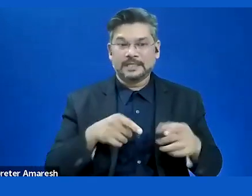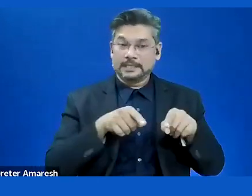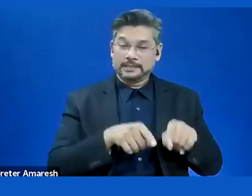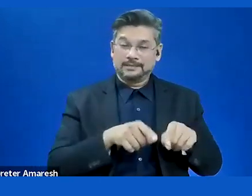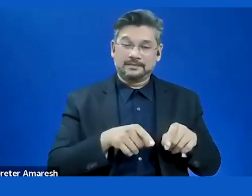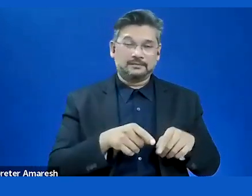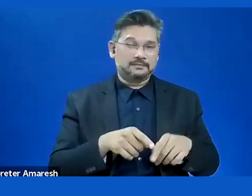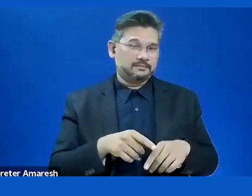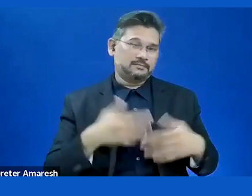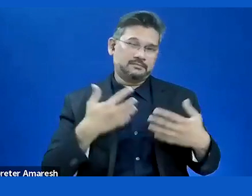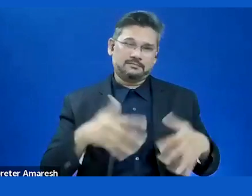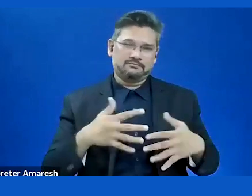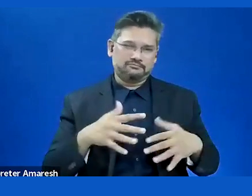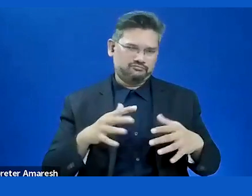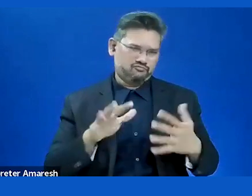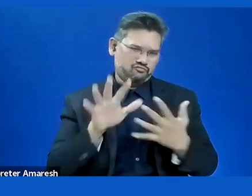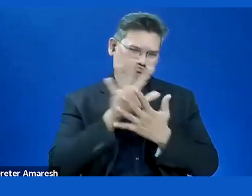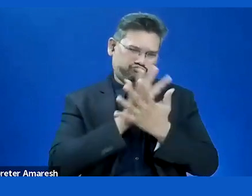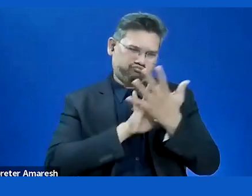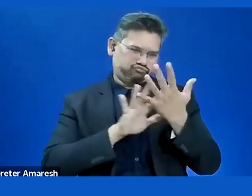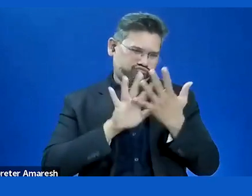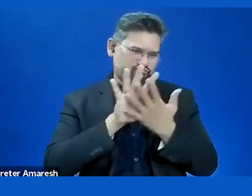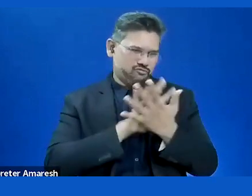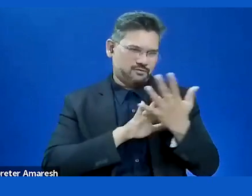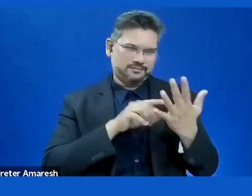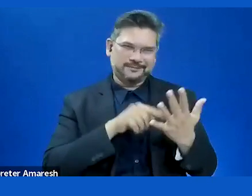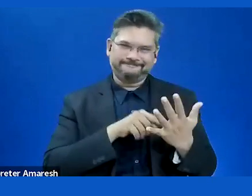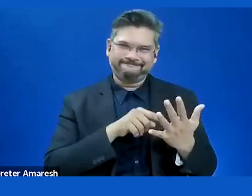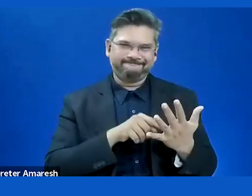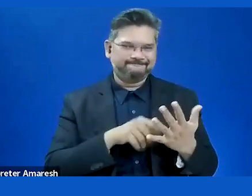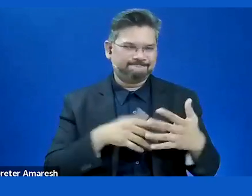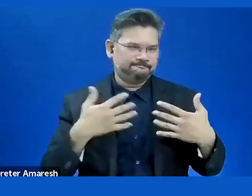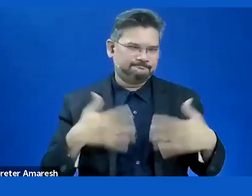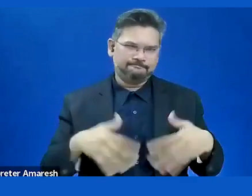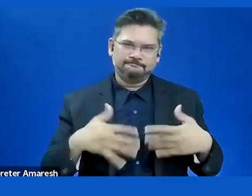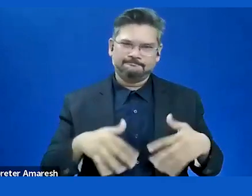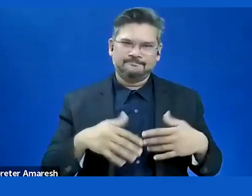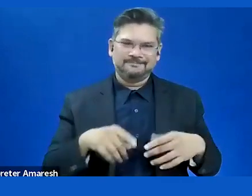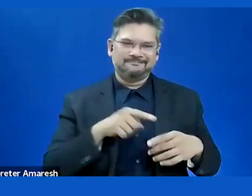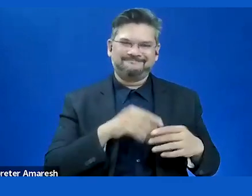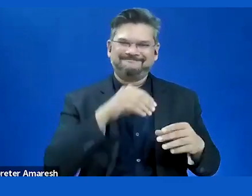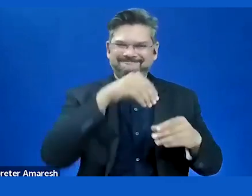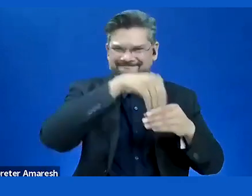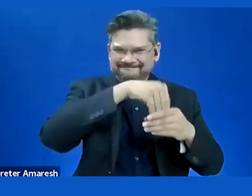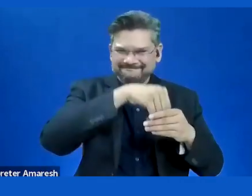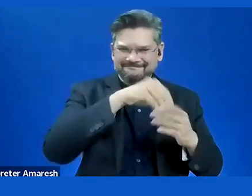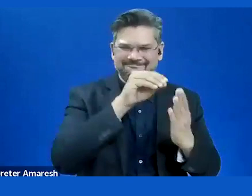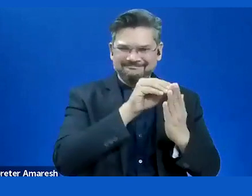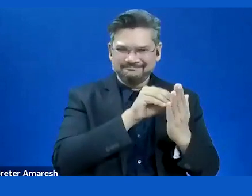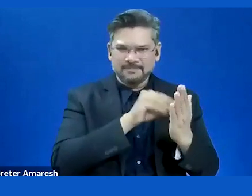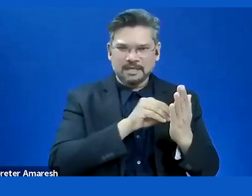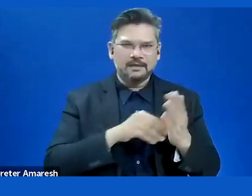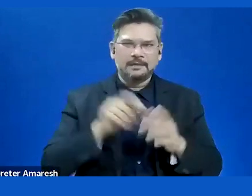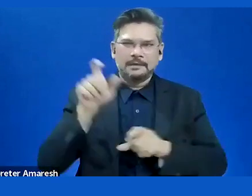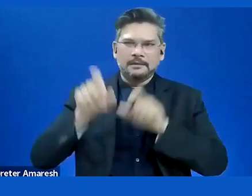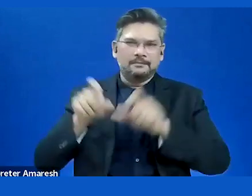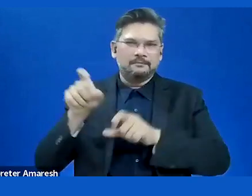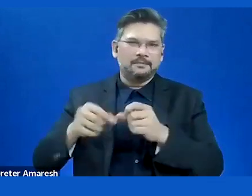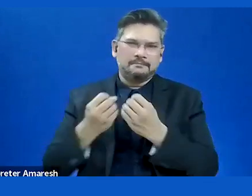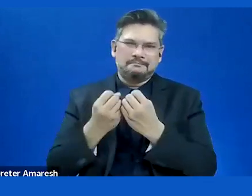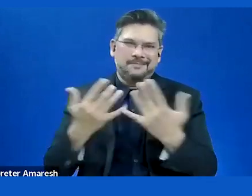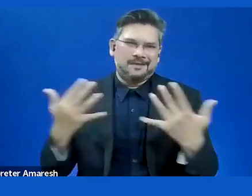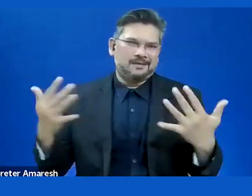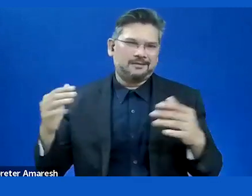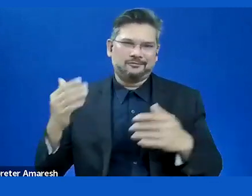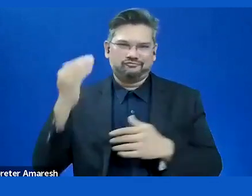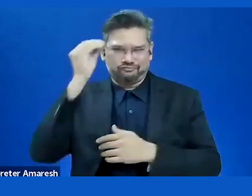code bases that don't get a lot of priority for a lot of different parts. They don't have many developers and not many, a lot of